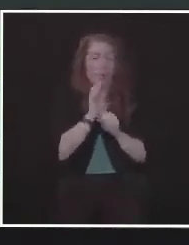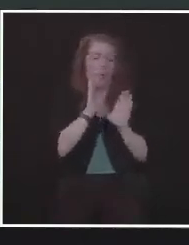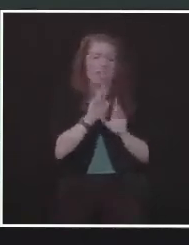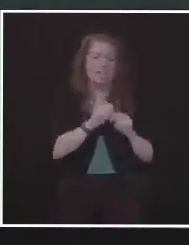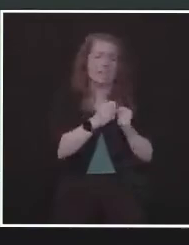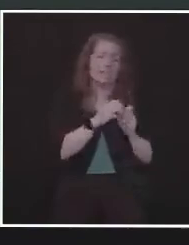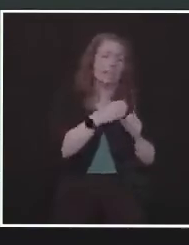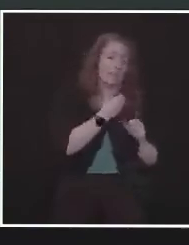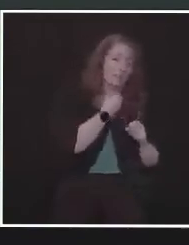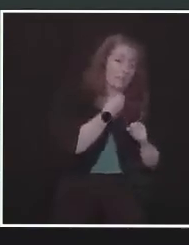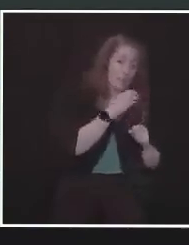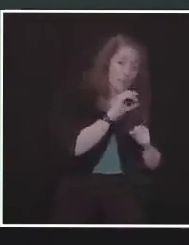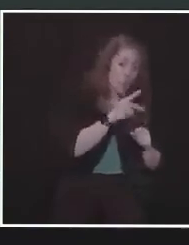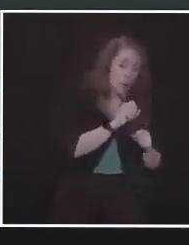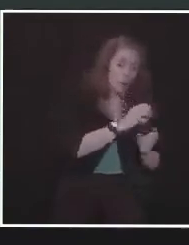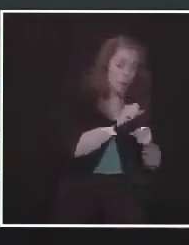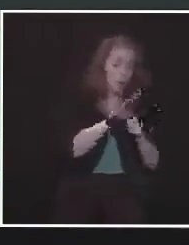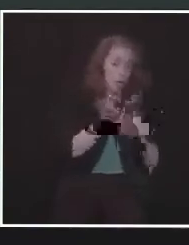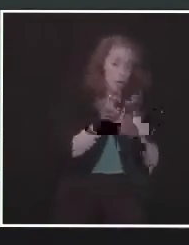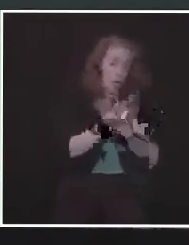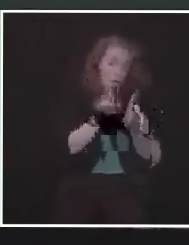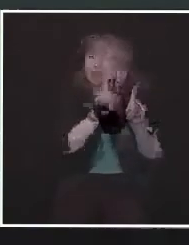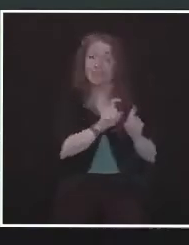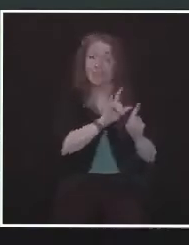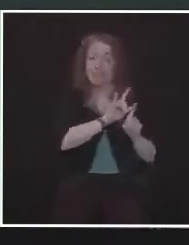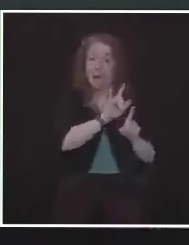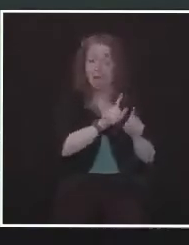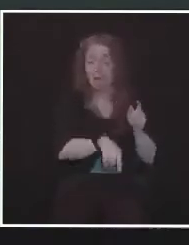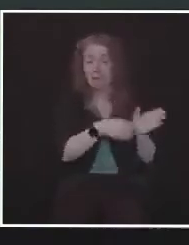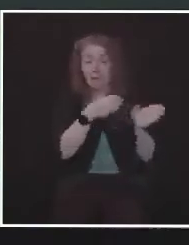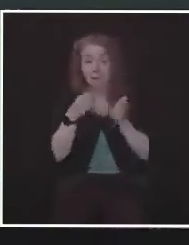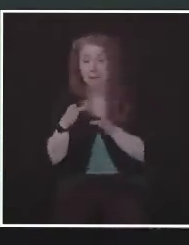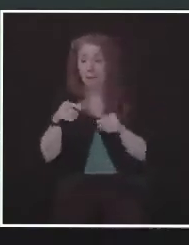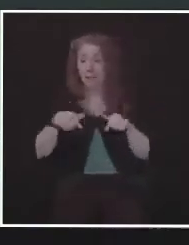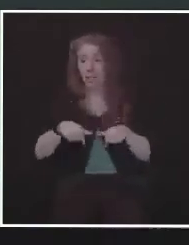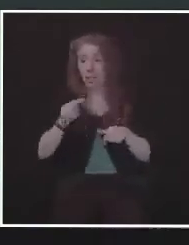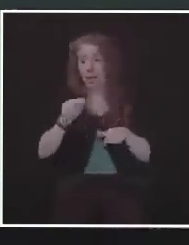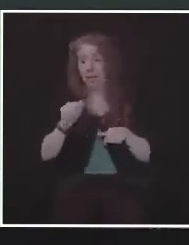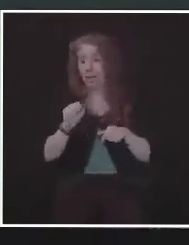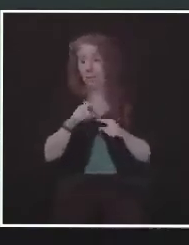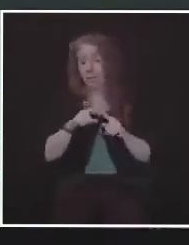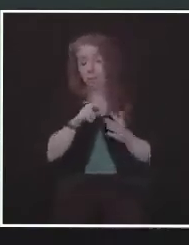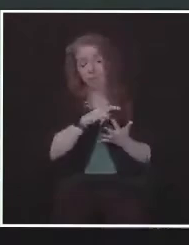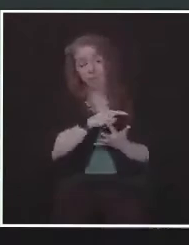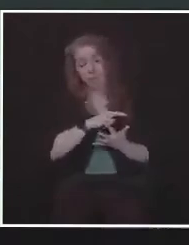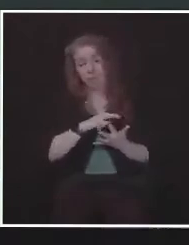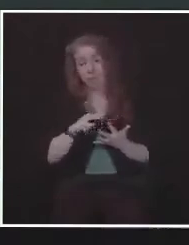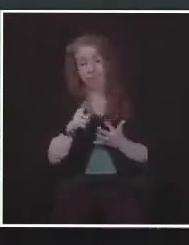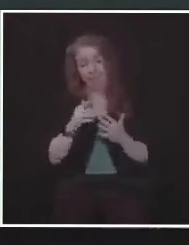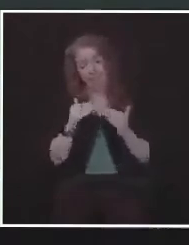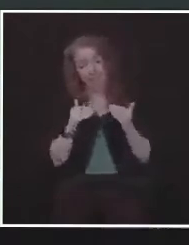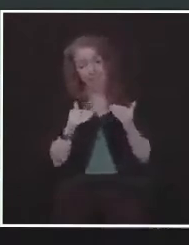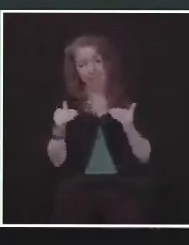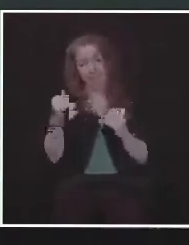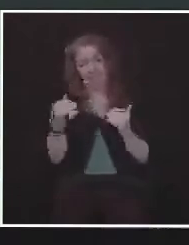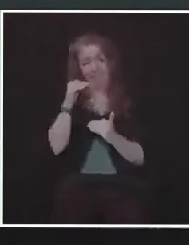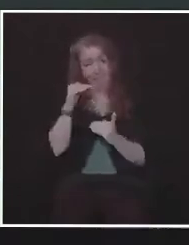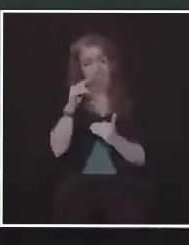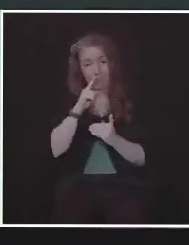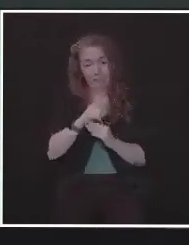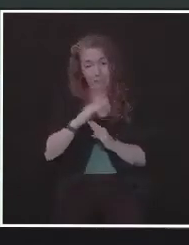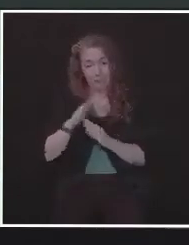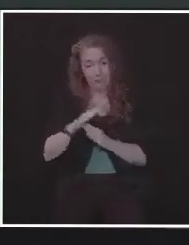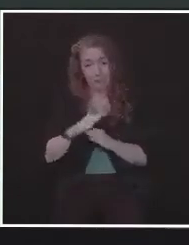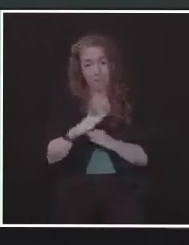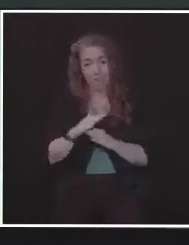NASA, but NASA's top. NASA's a step above everybody else. The quality of our workforce in what you accomplish